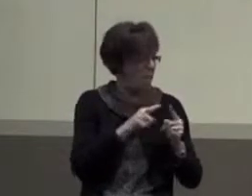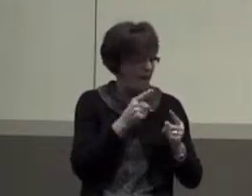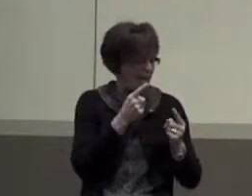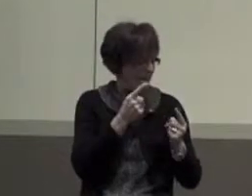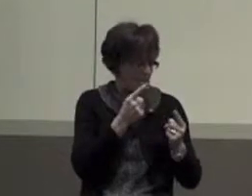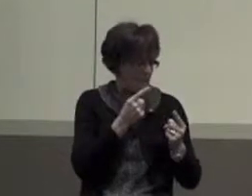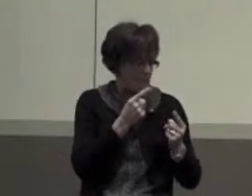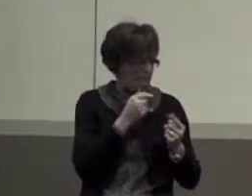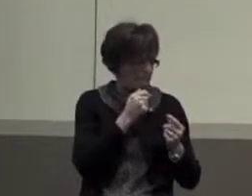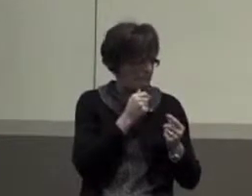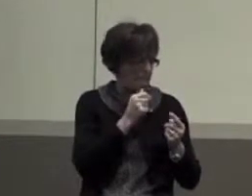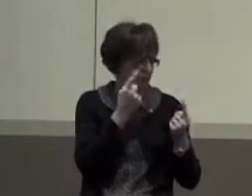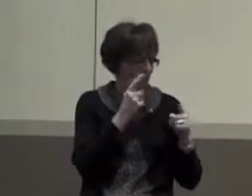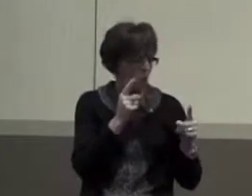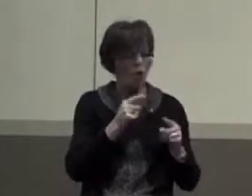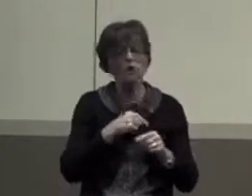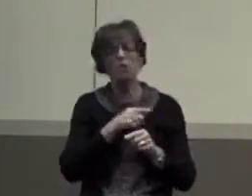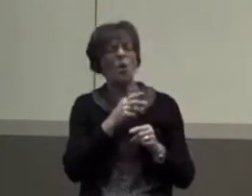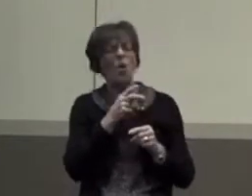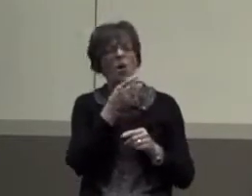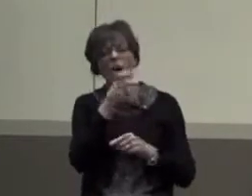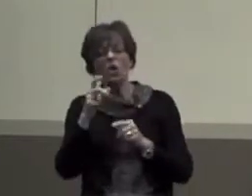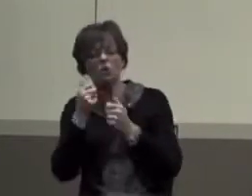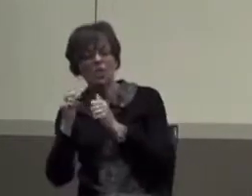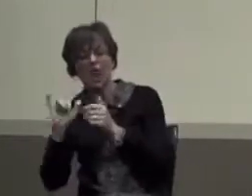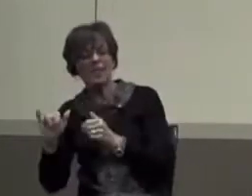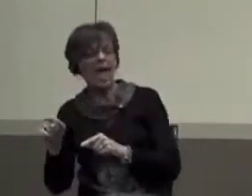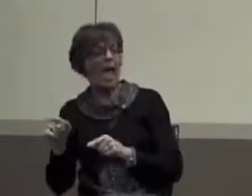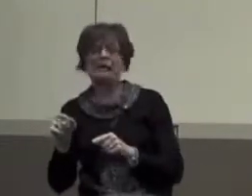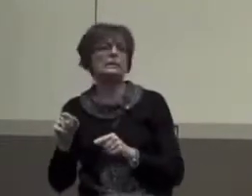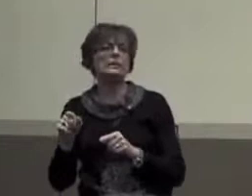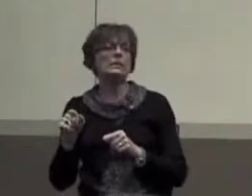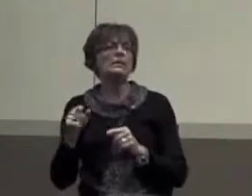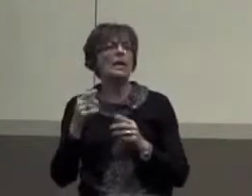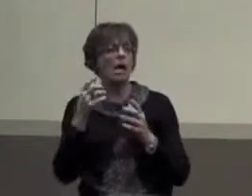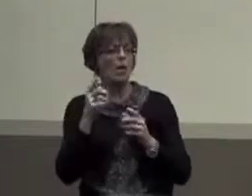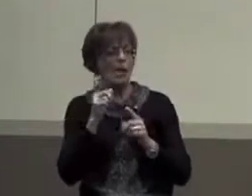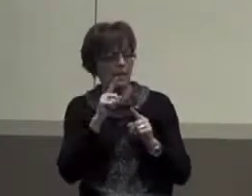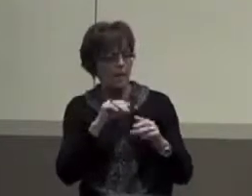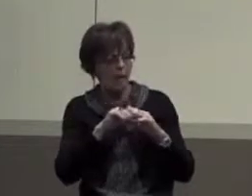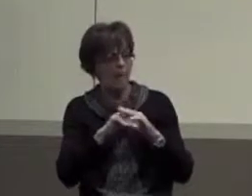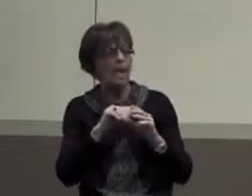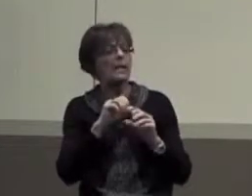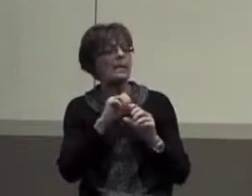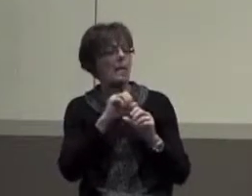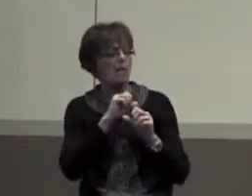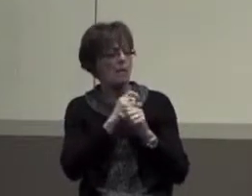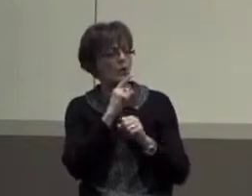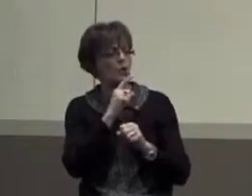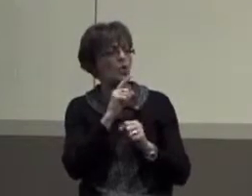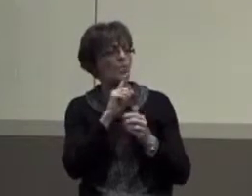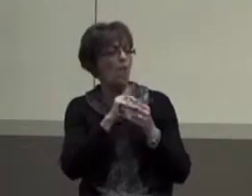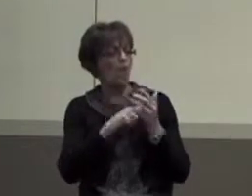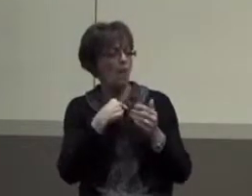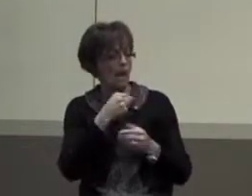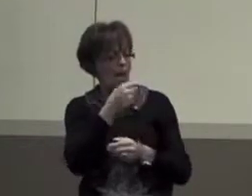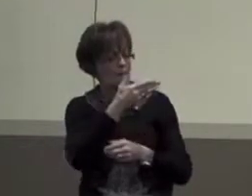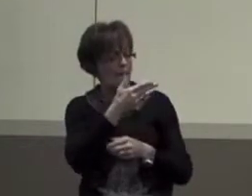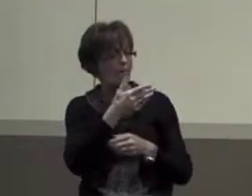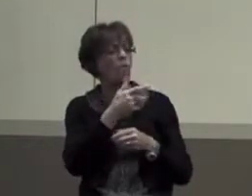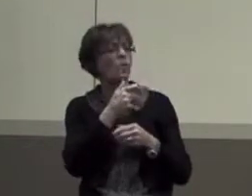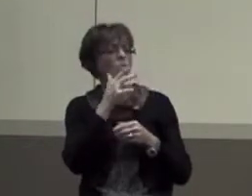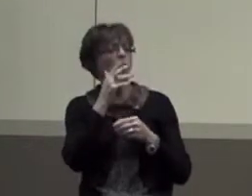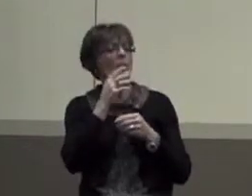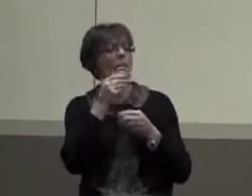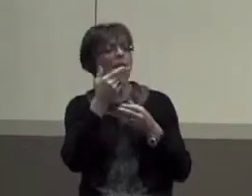be. So I'm trying to prevent, I want to come in and make sure that the one that we have is going to give us a pretty good picture. Instead of saying,